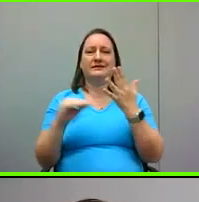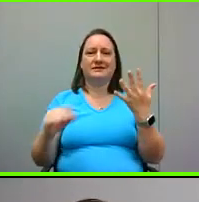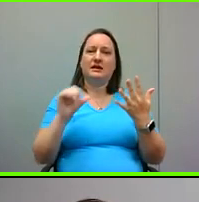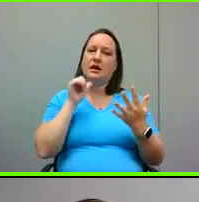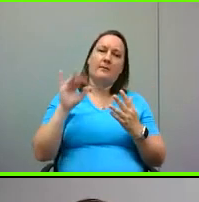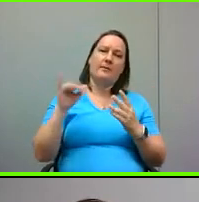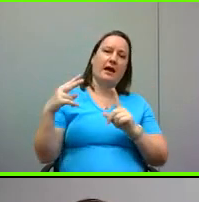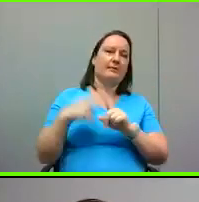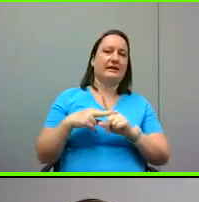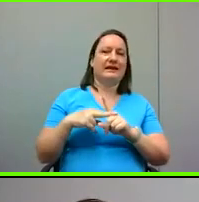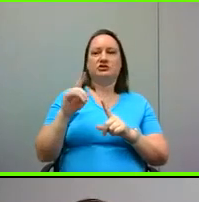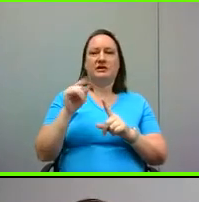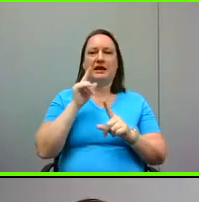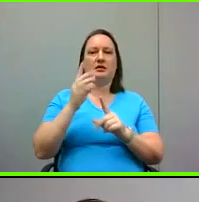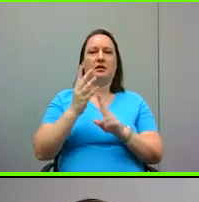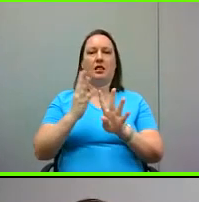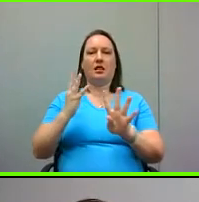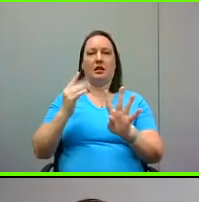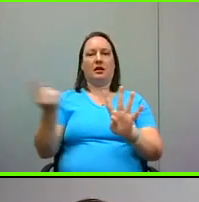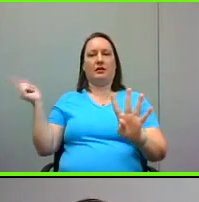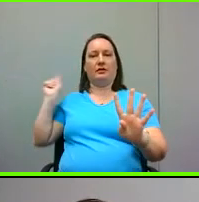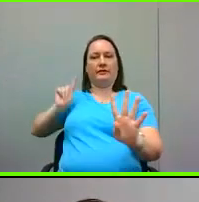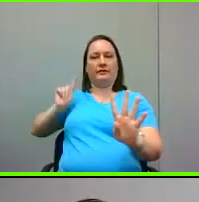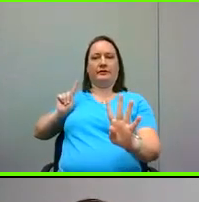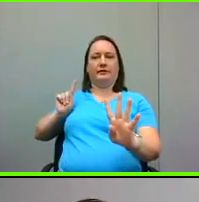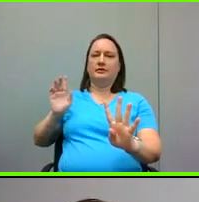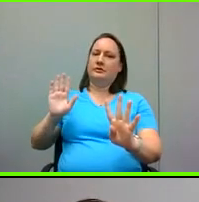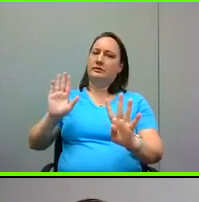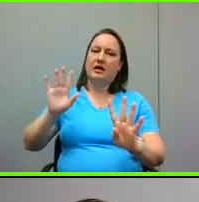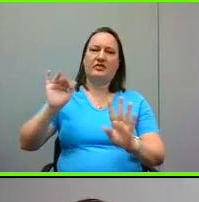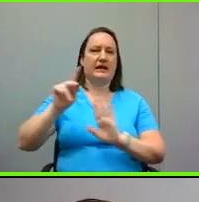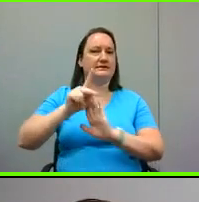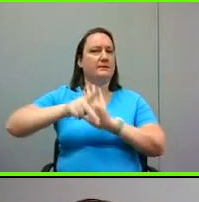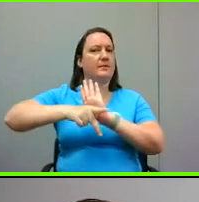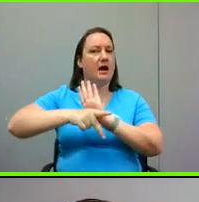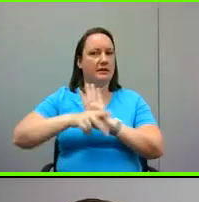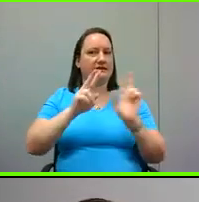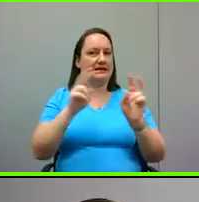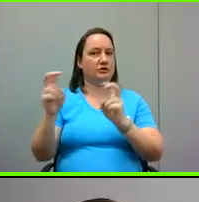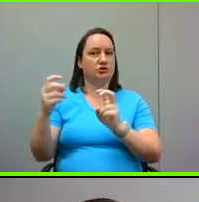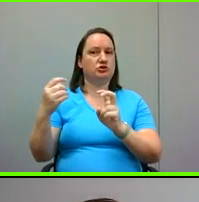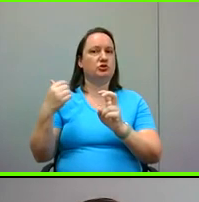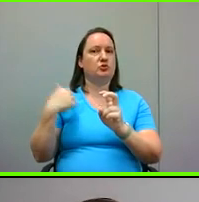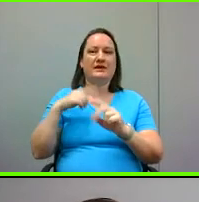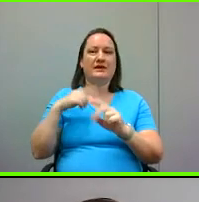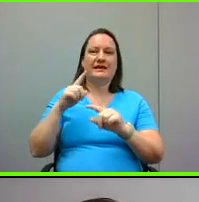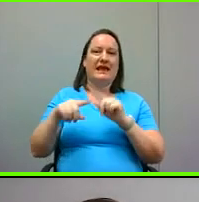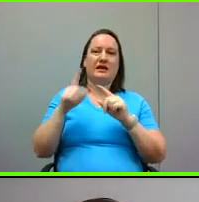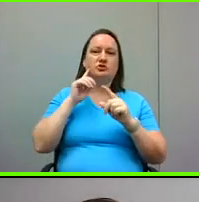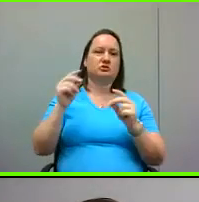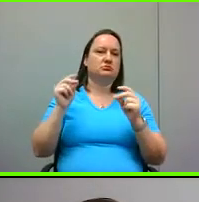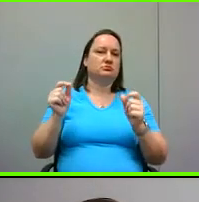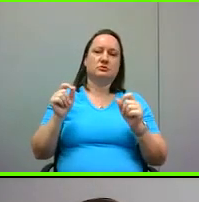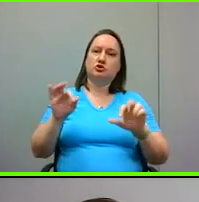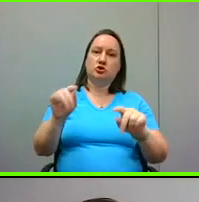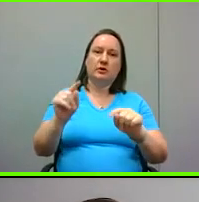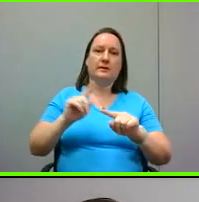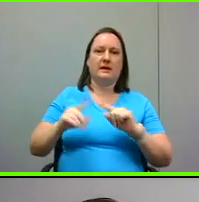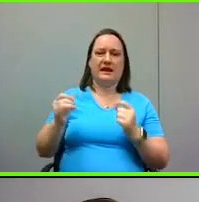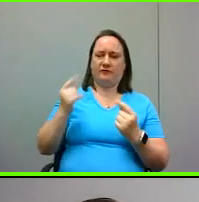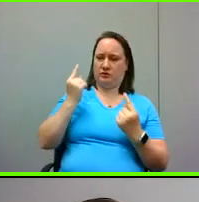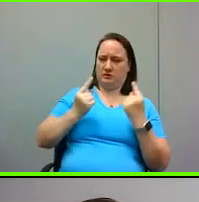at the back of the line. That's a policy thing we have to look at though, so we can't just automatically do it, but that is something we're thinking about. How do we serve those that